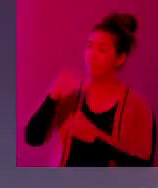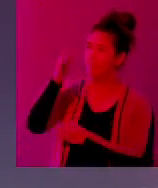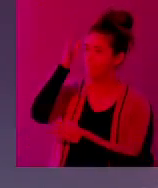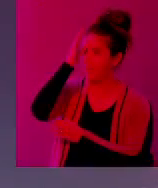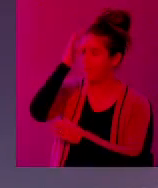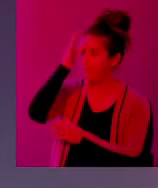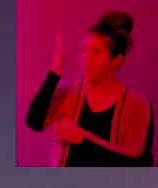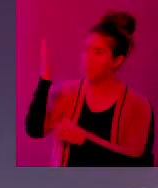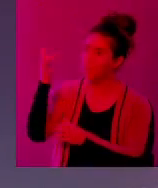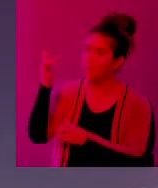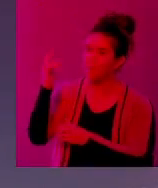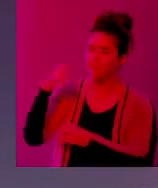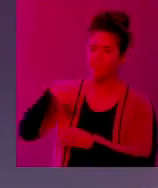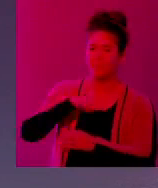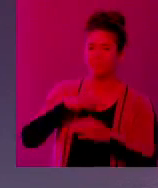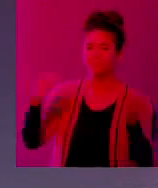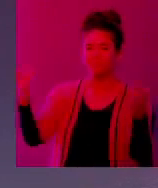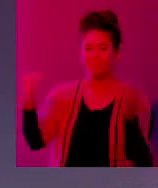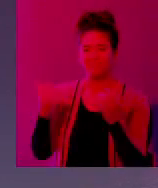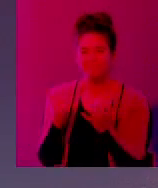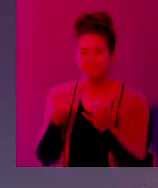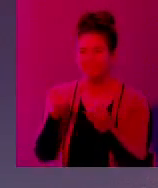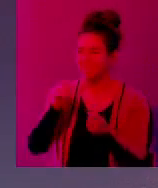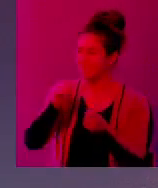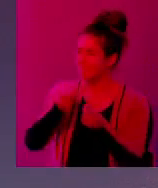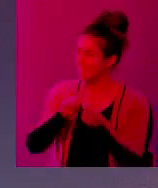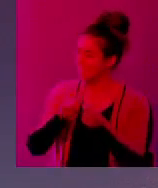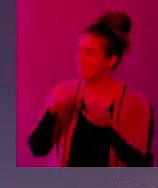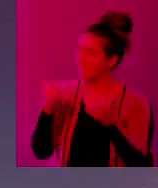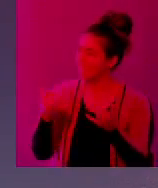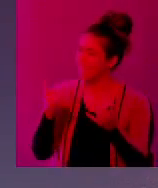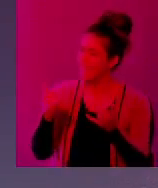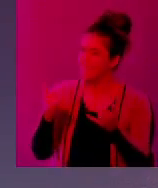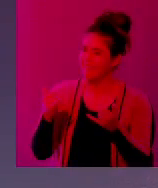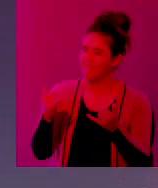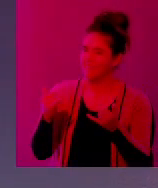this specific day to declare again, God, your goodness.